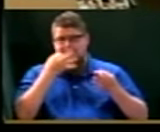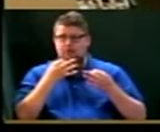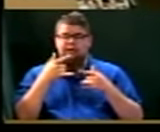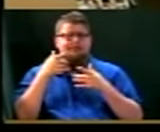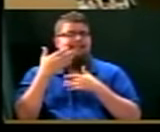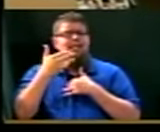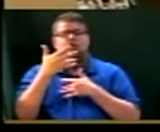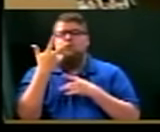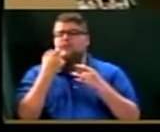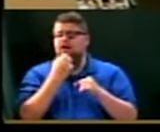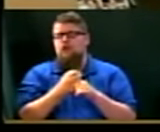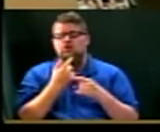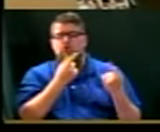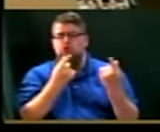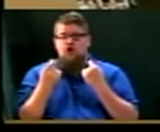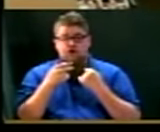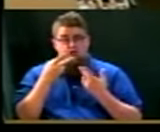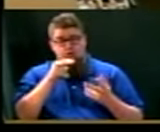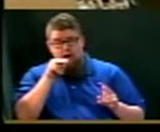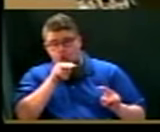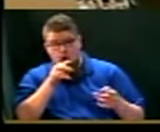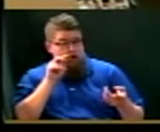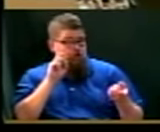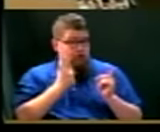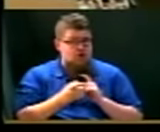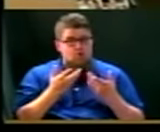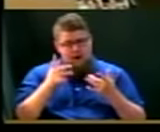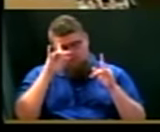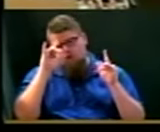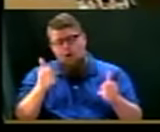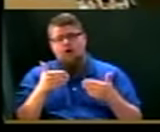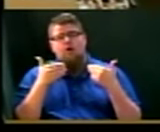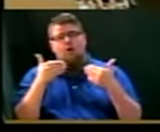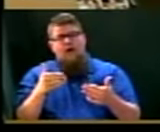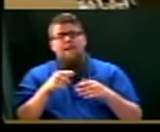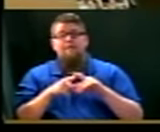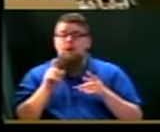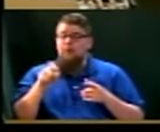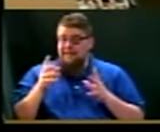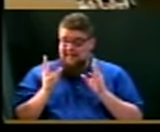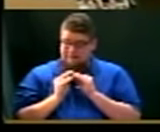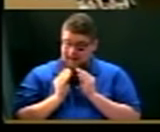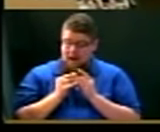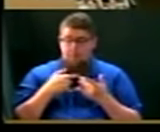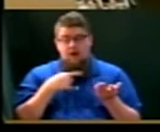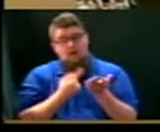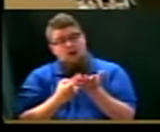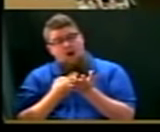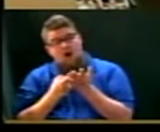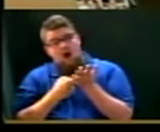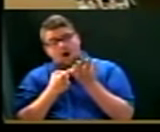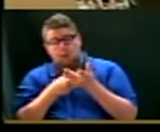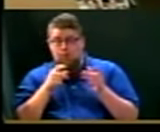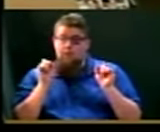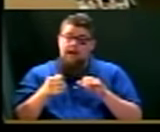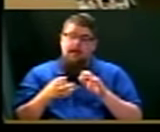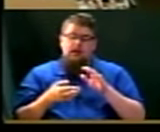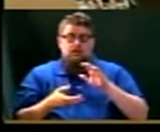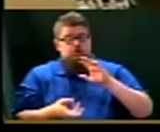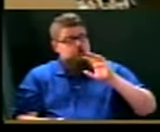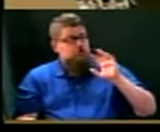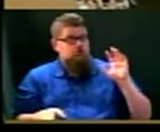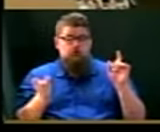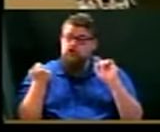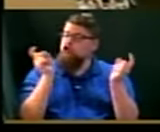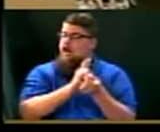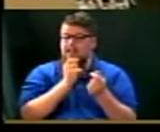3 years. Measurements in it. You want to look at it, change it. But my thing is, we can meet. You can talk about it. You can do a retreat on it. You can